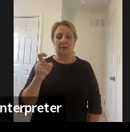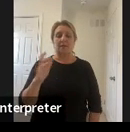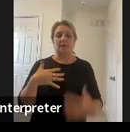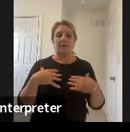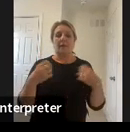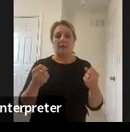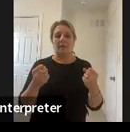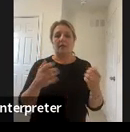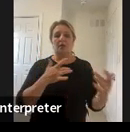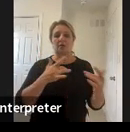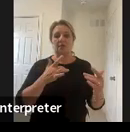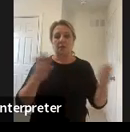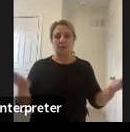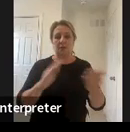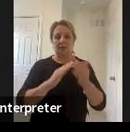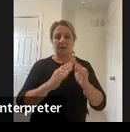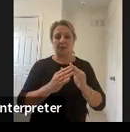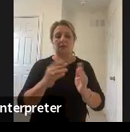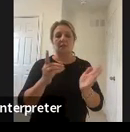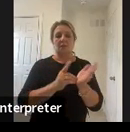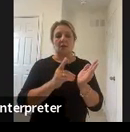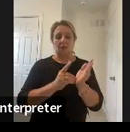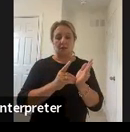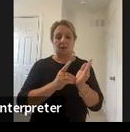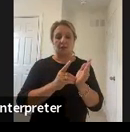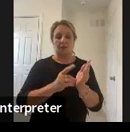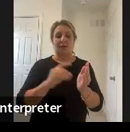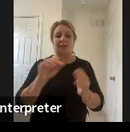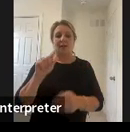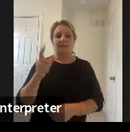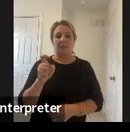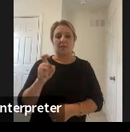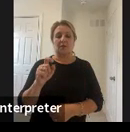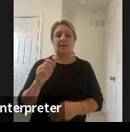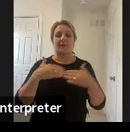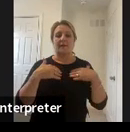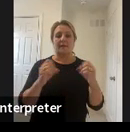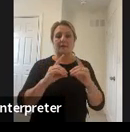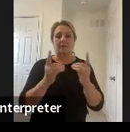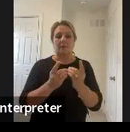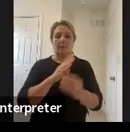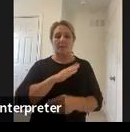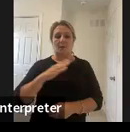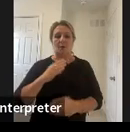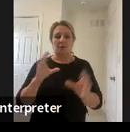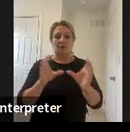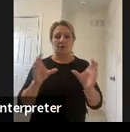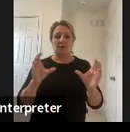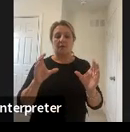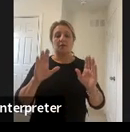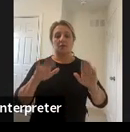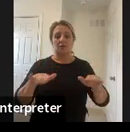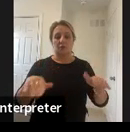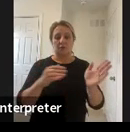city. I'm Dr. David Rose, the director of the Alexandria Health Department and a board-certified pediatrician. We have subject